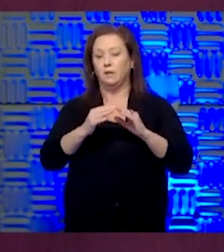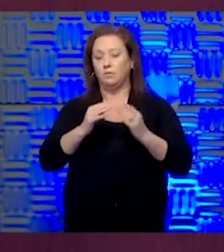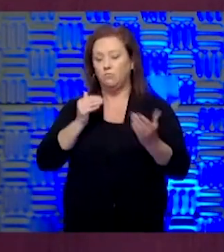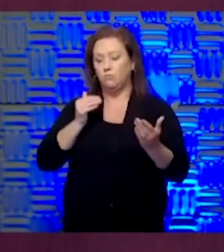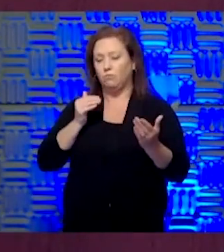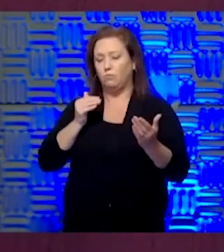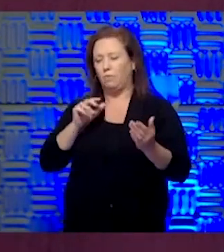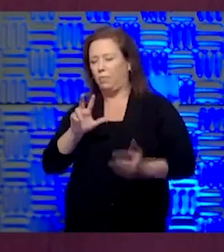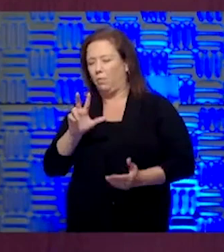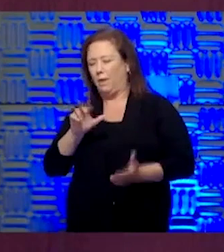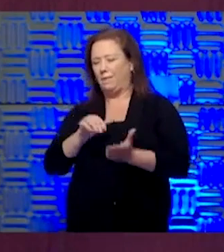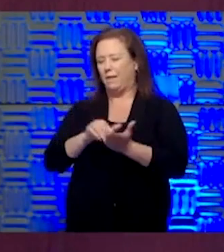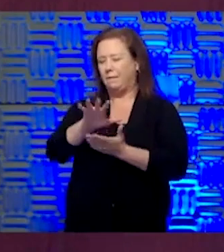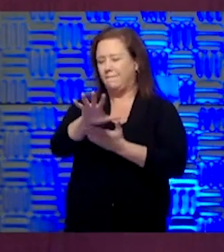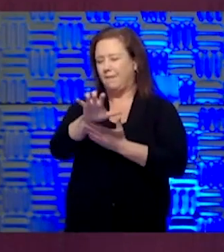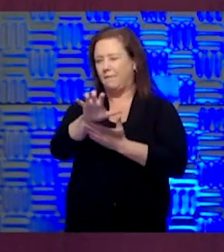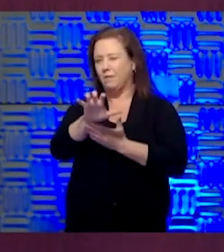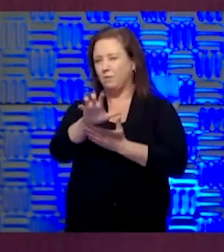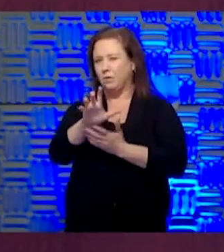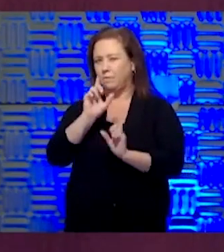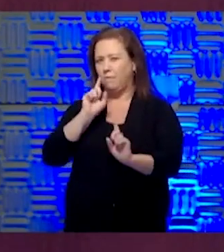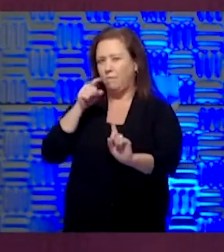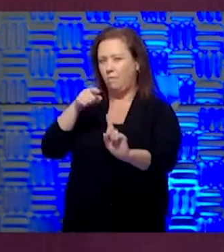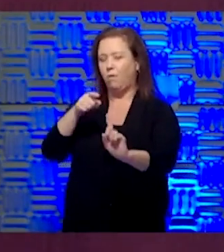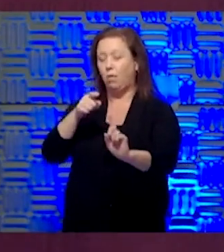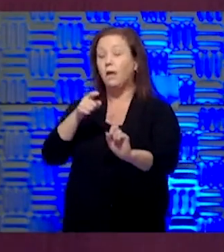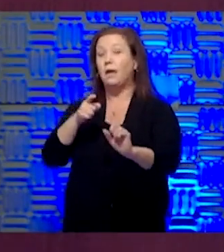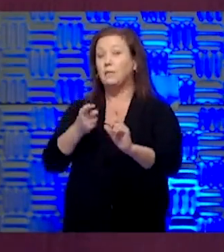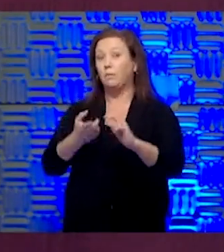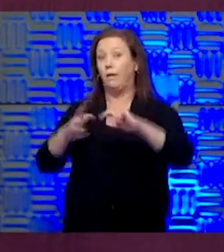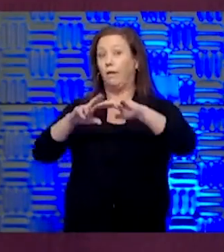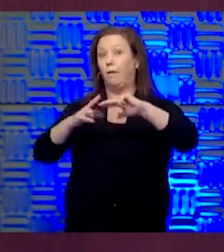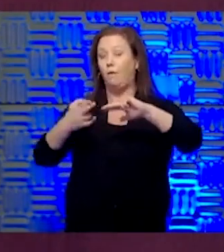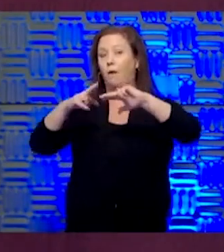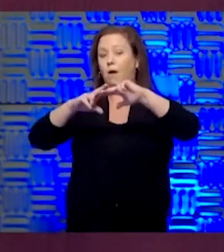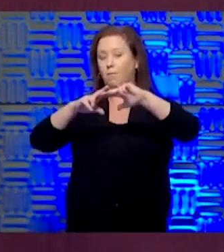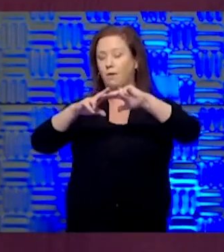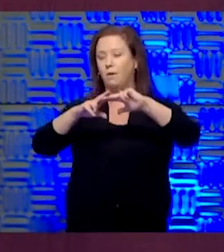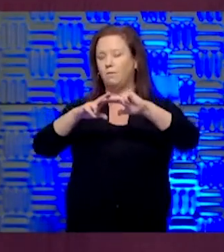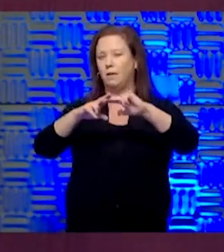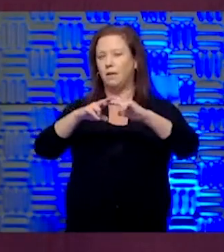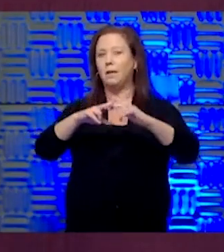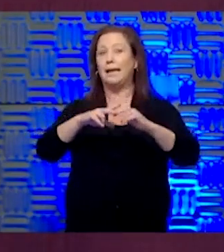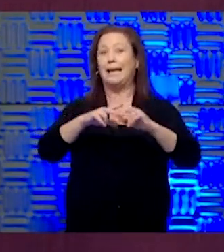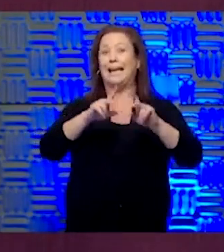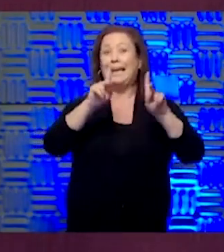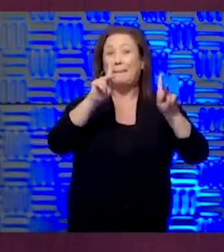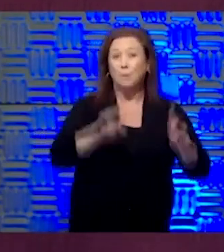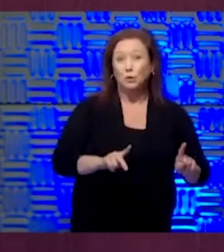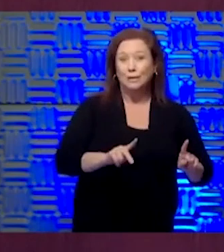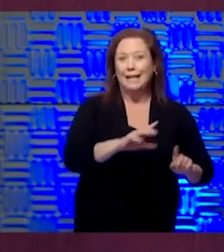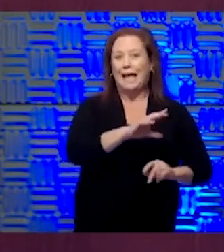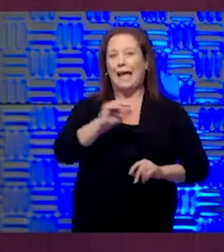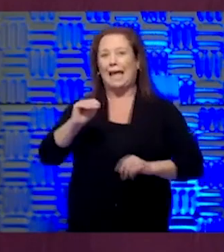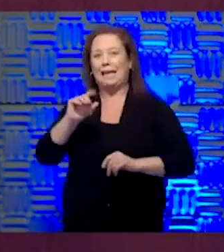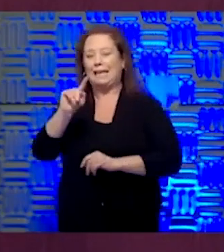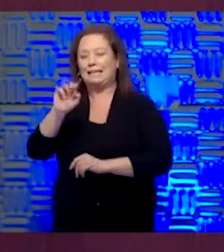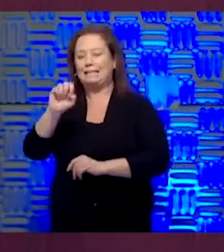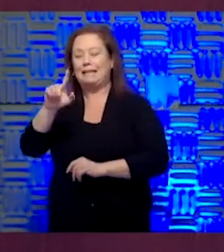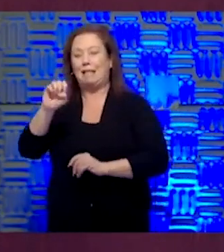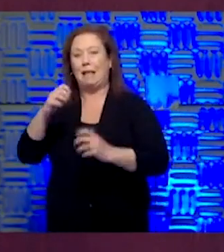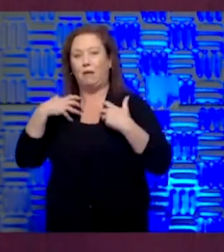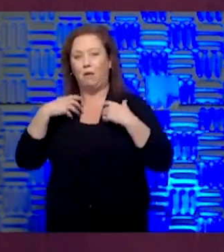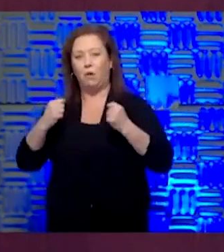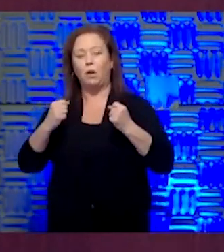closer to 3,500 as we ramp up. And so that'll be a combined in-person and telehealth number. We want to maintain